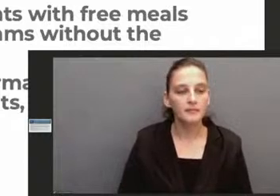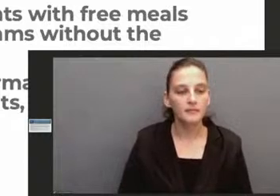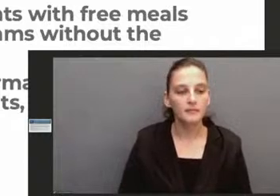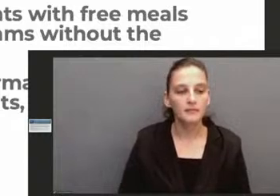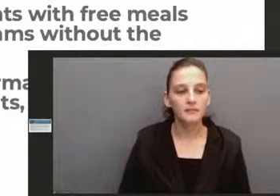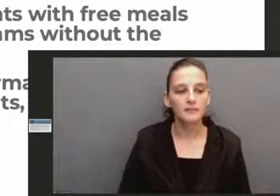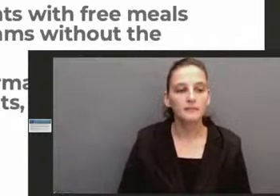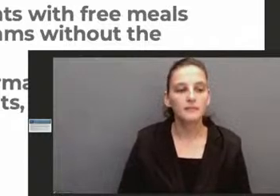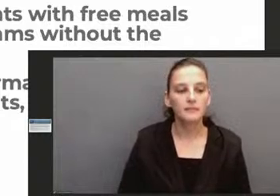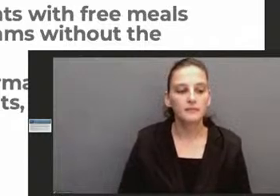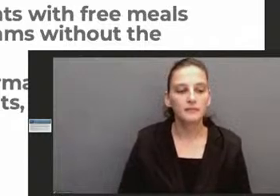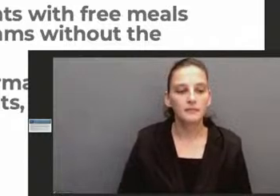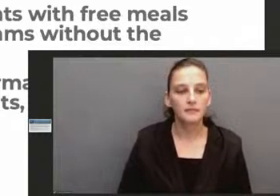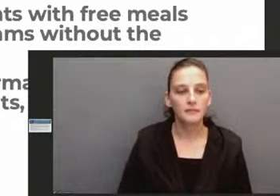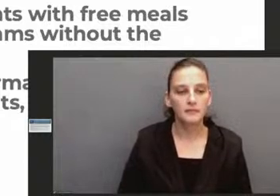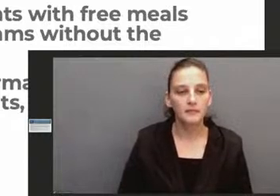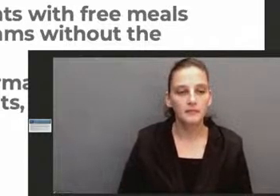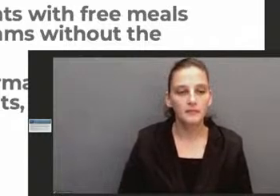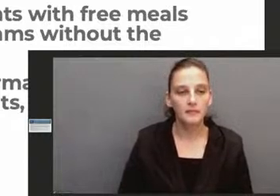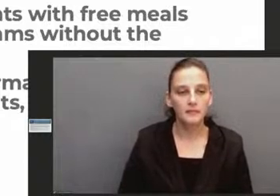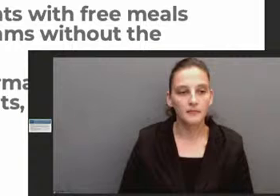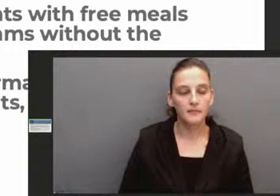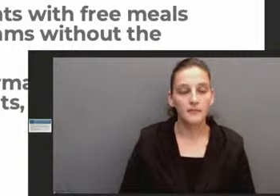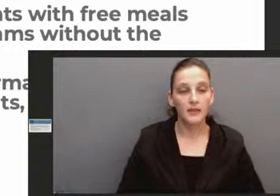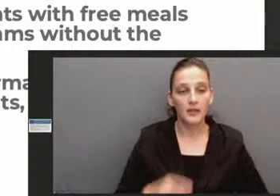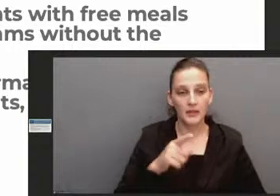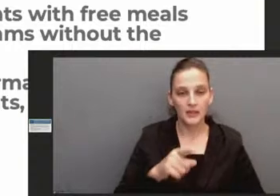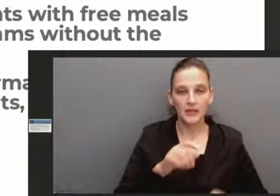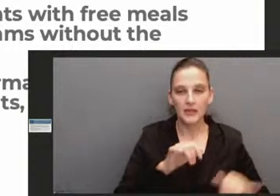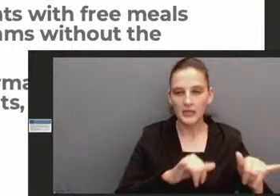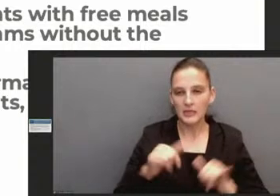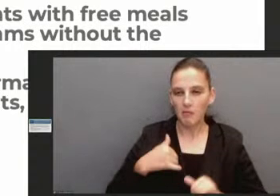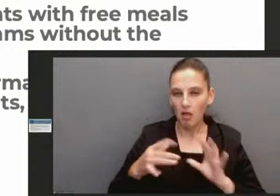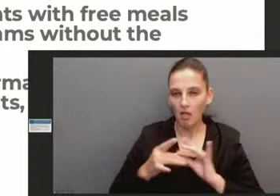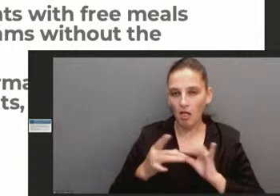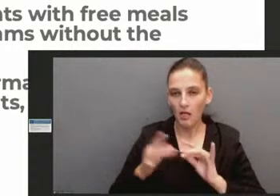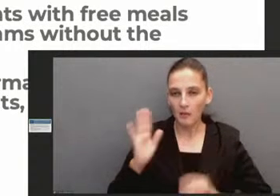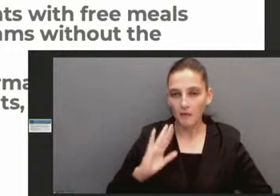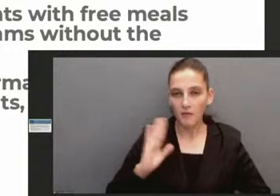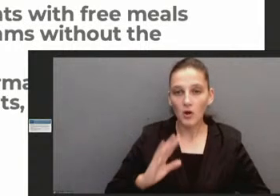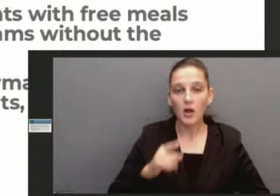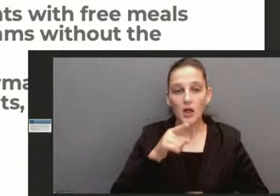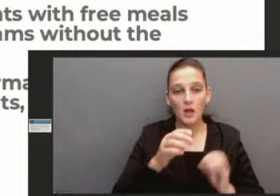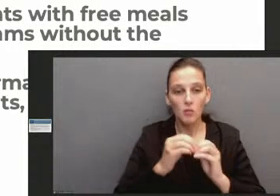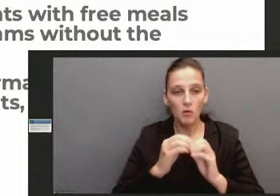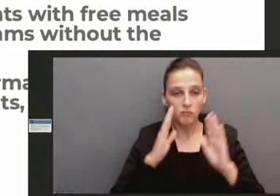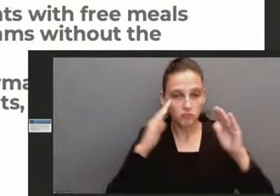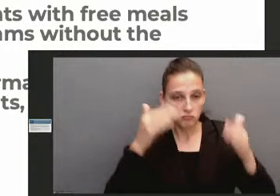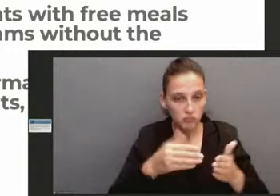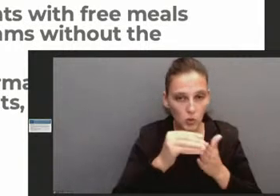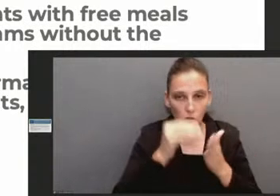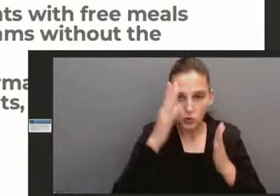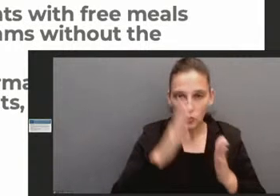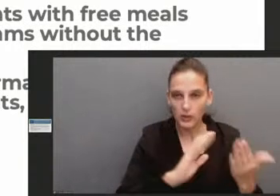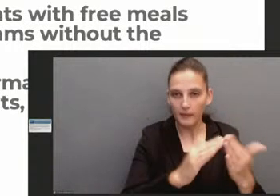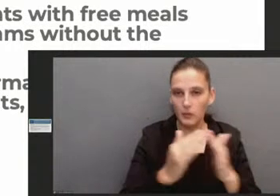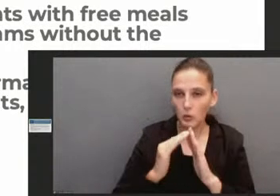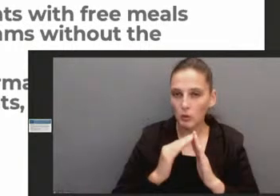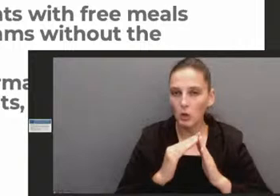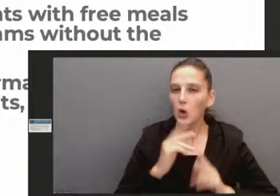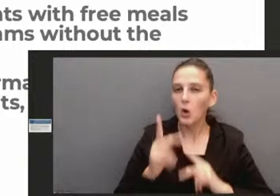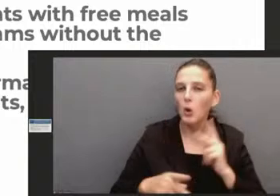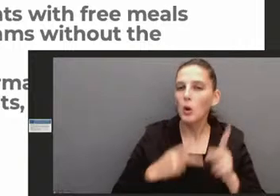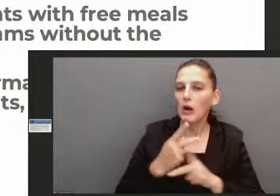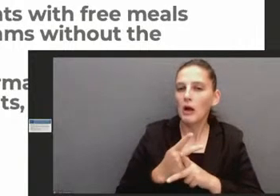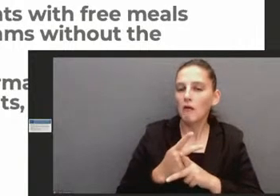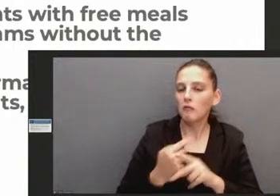So this problem, fourth statement, as I said before, is really talking about the student community and what kind of supportive services